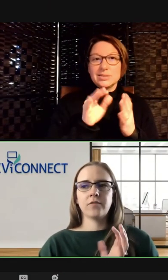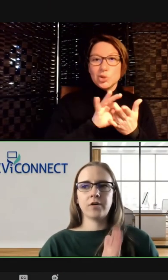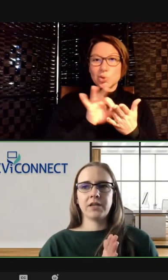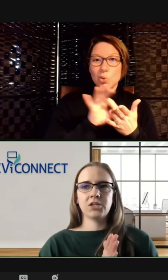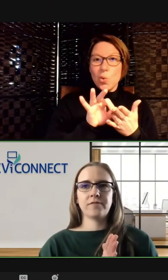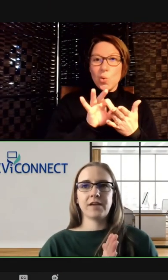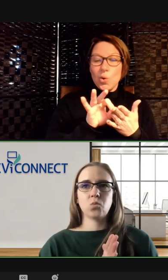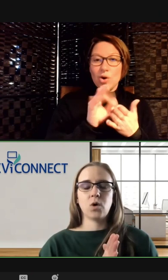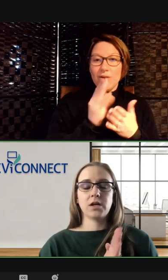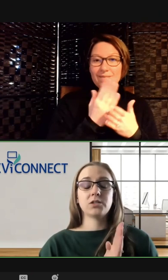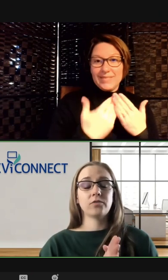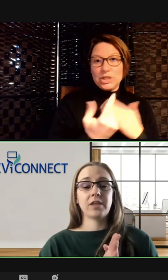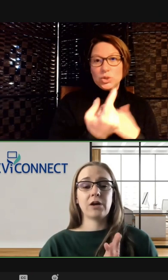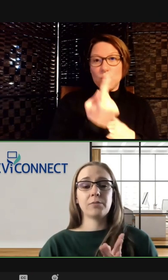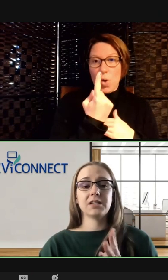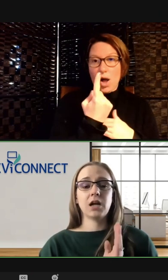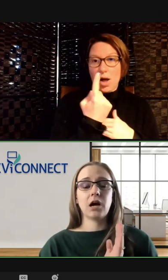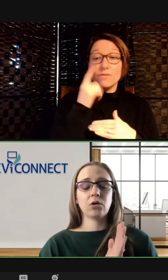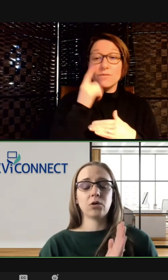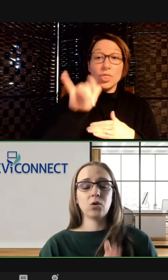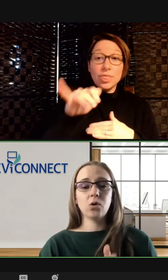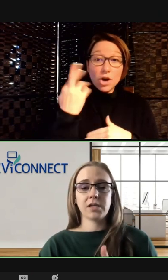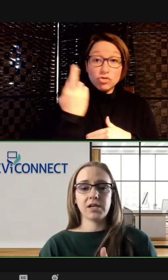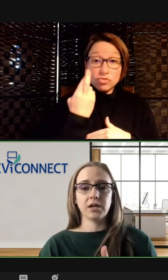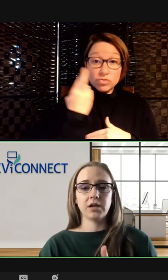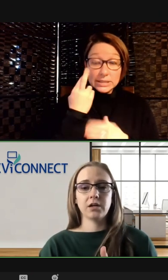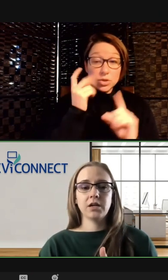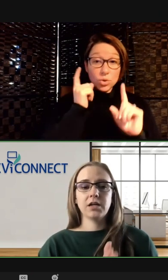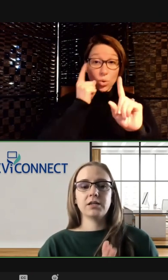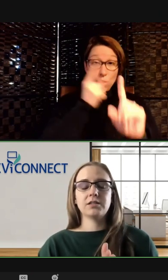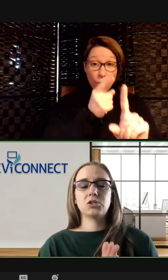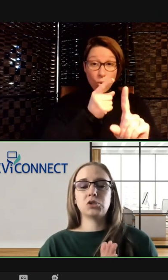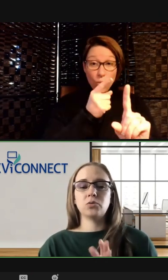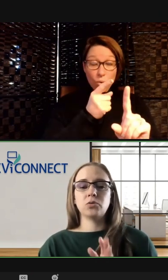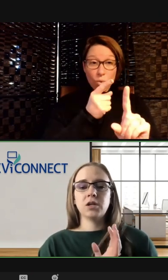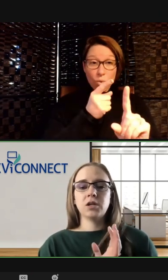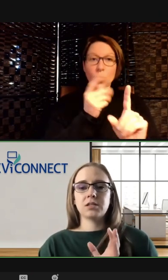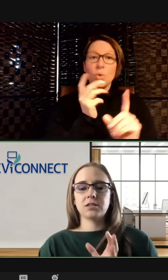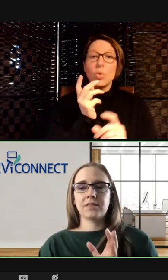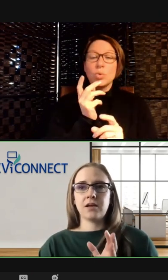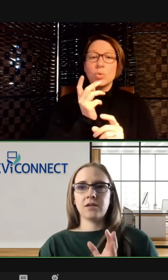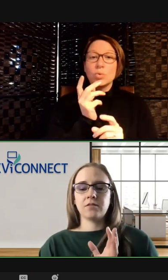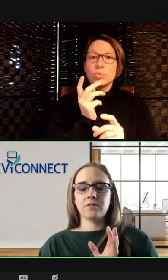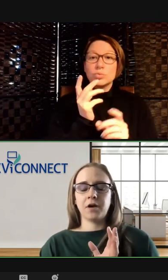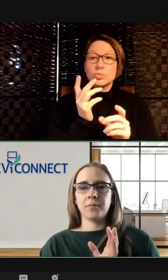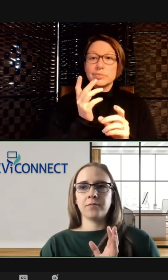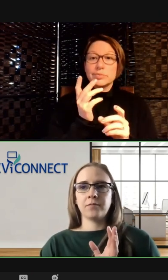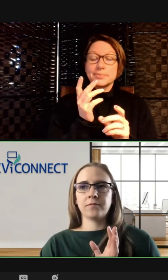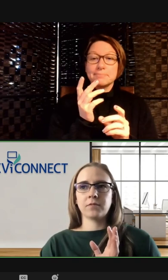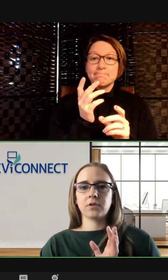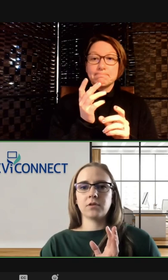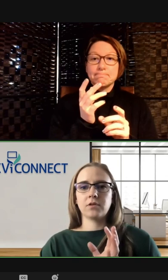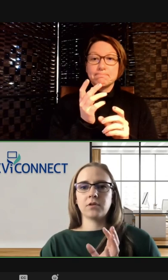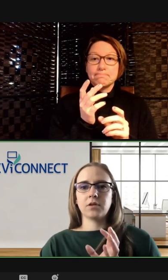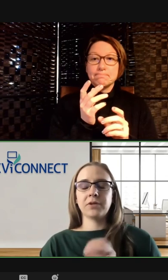score of into a phase 1. So for that reason, our goal here is to get that